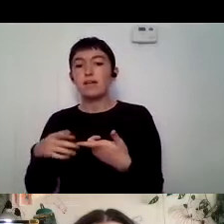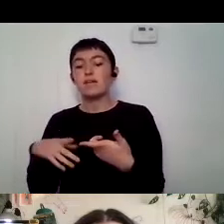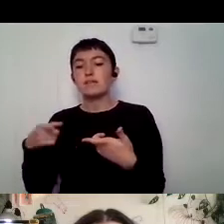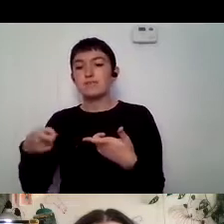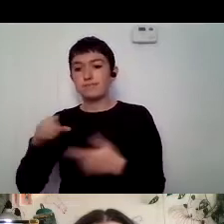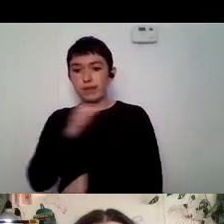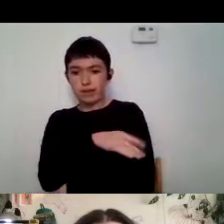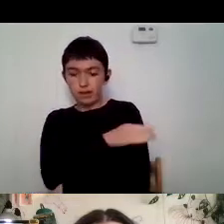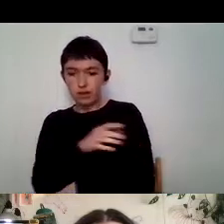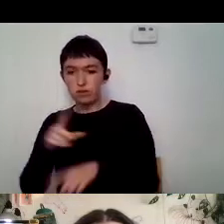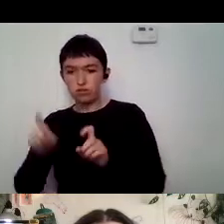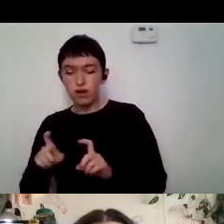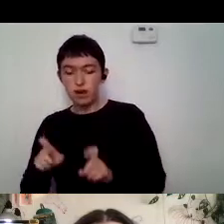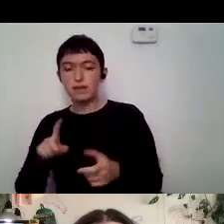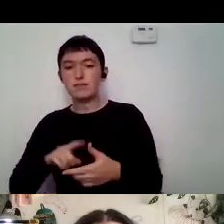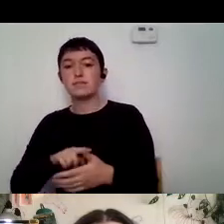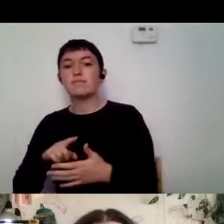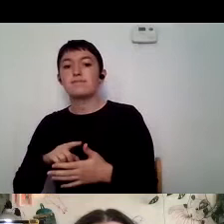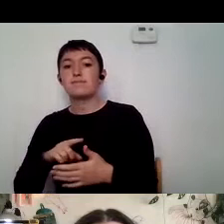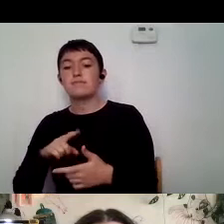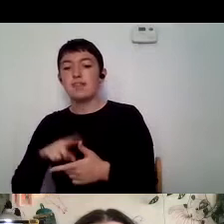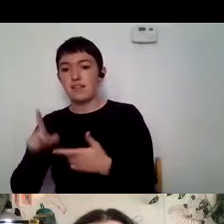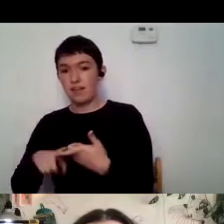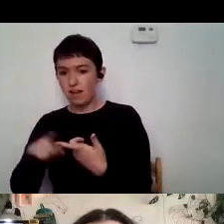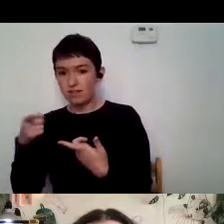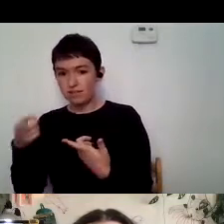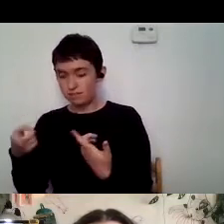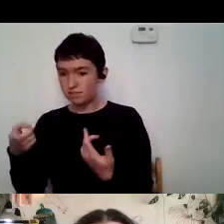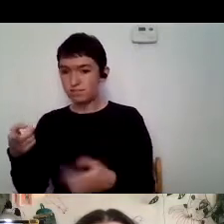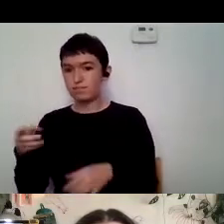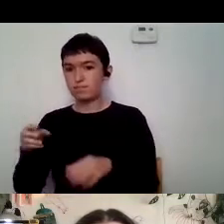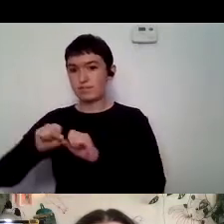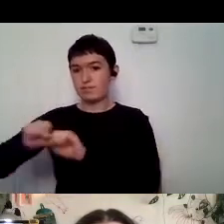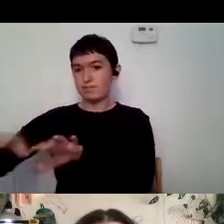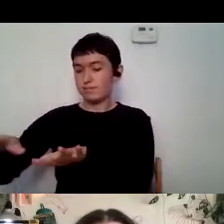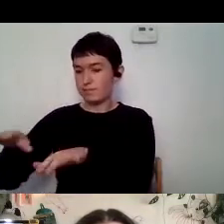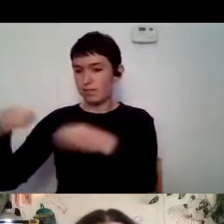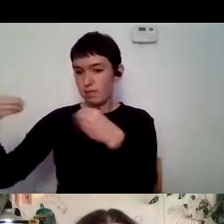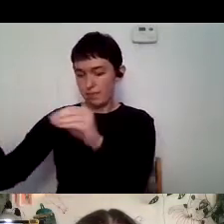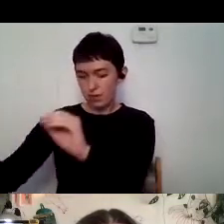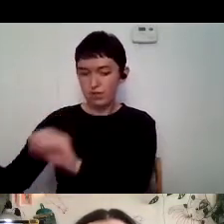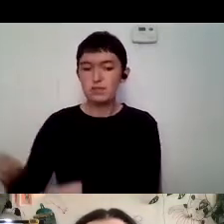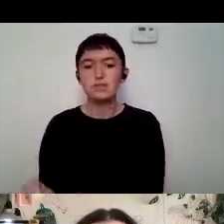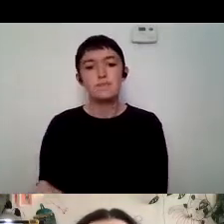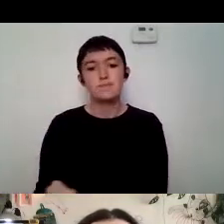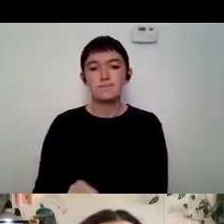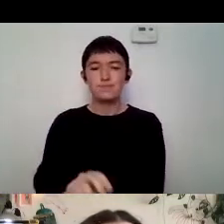different markets. So let me show my little pointer here. Okay.